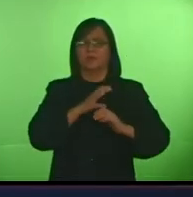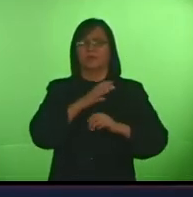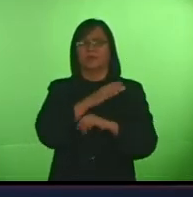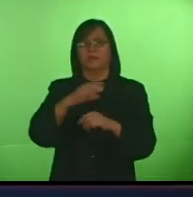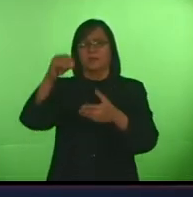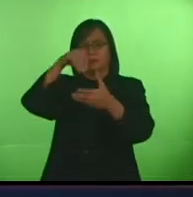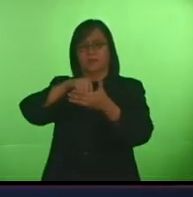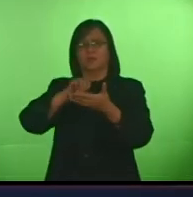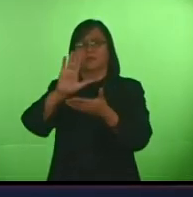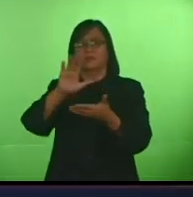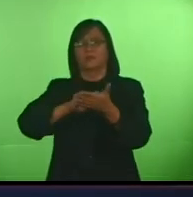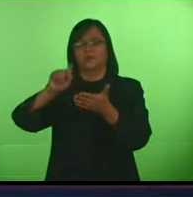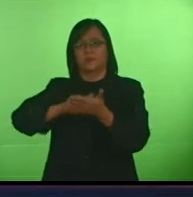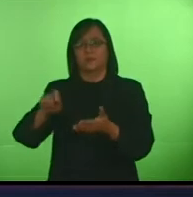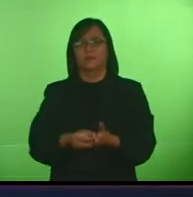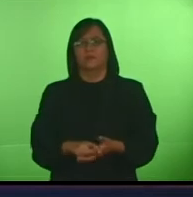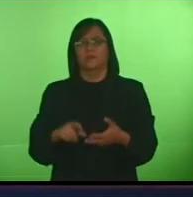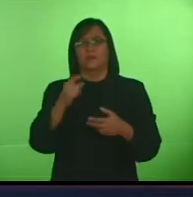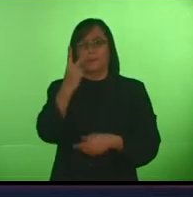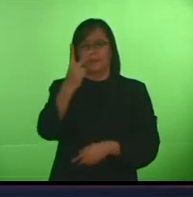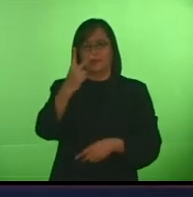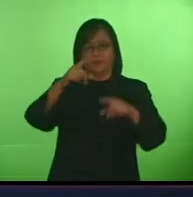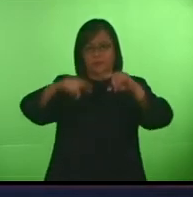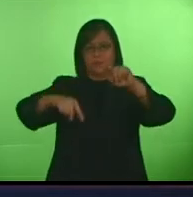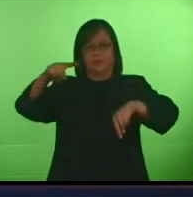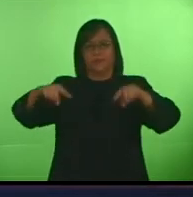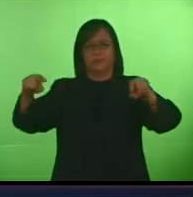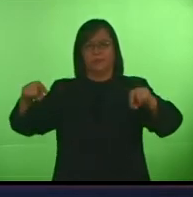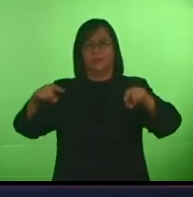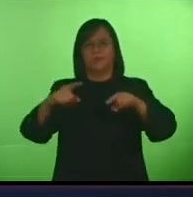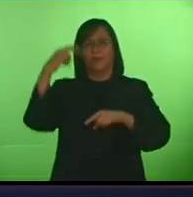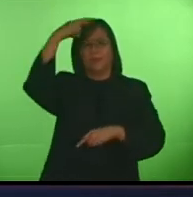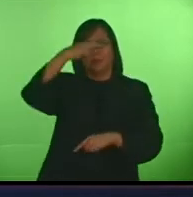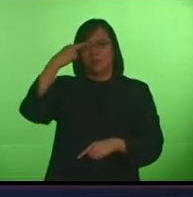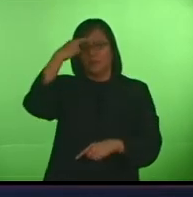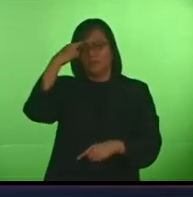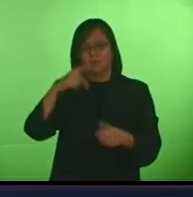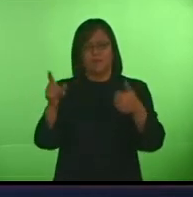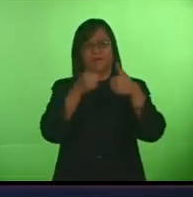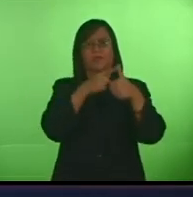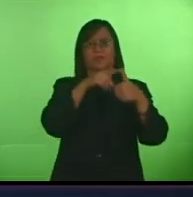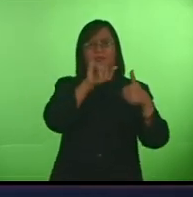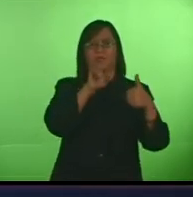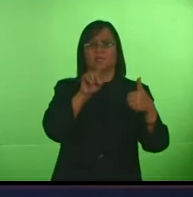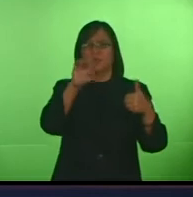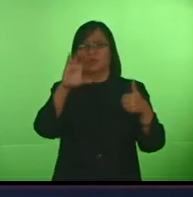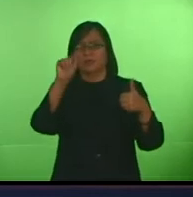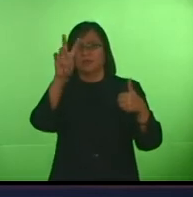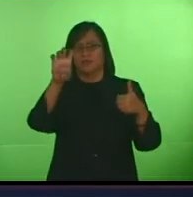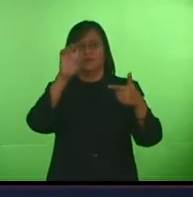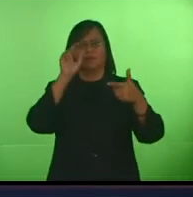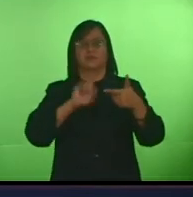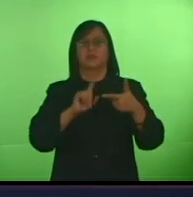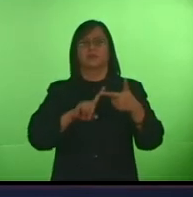So there are two types of reasoning processes. The first one is inductive reasoning, and the second one is